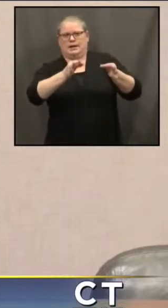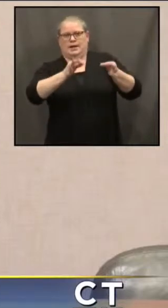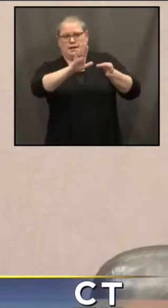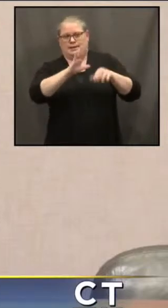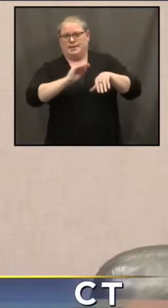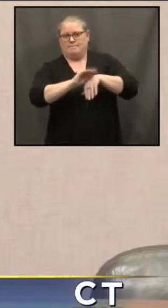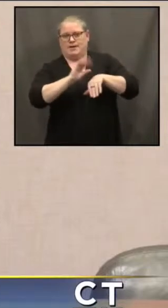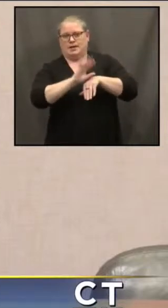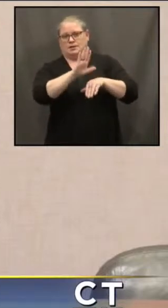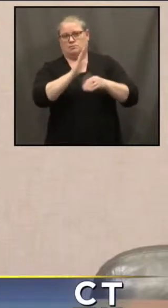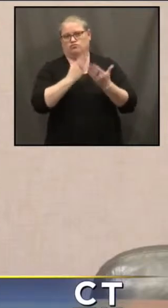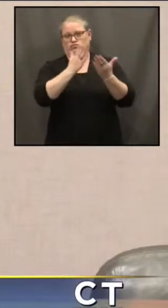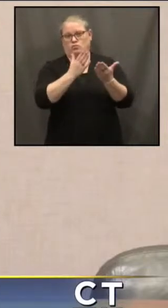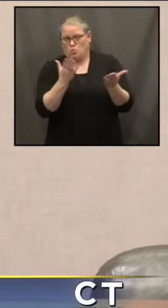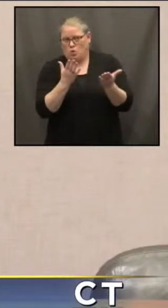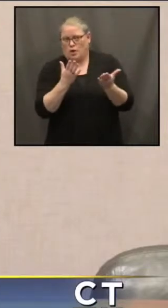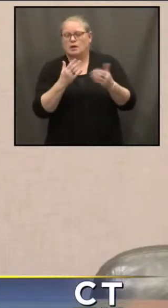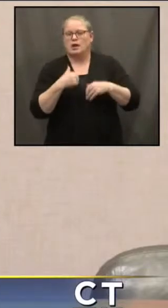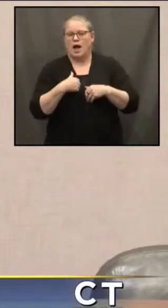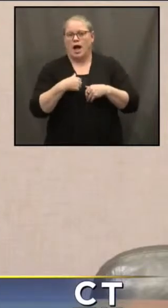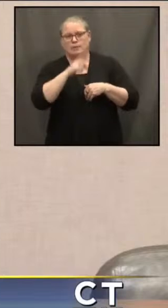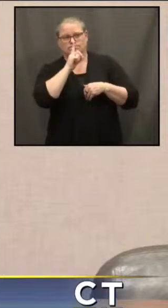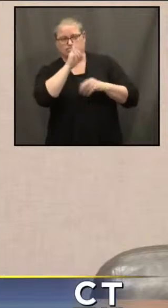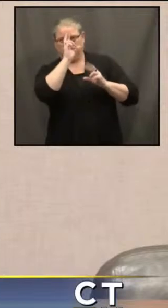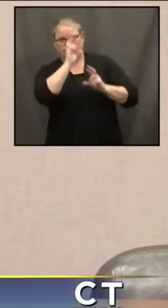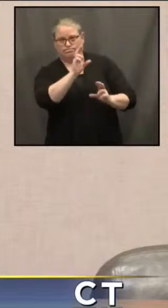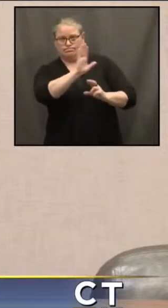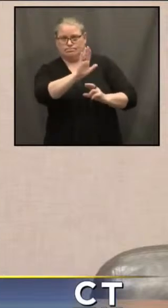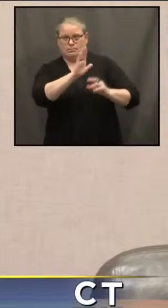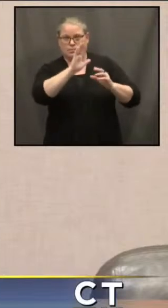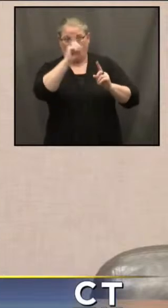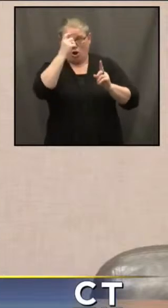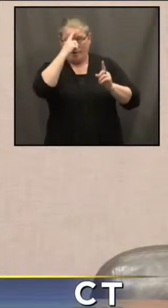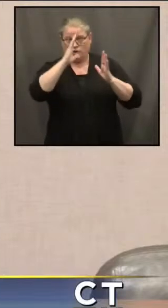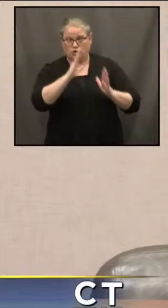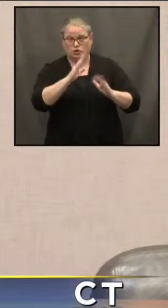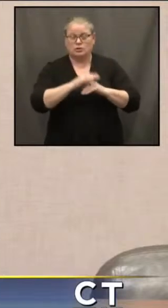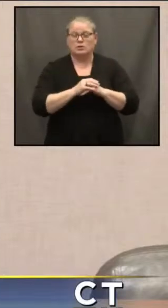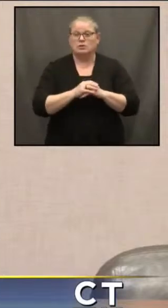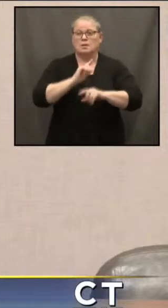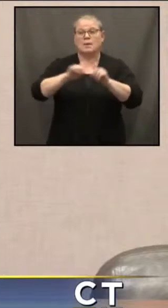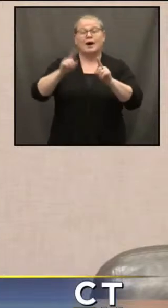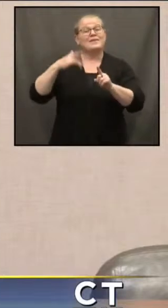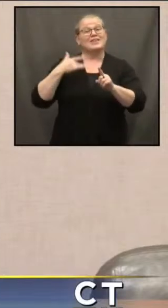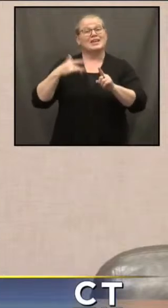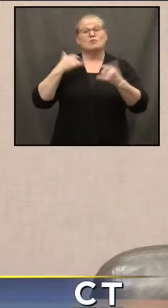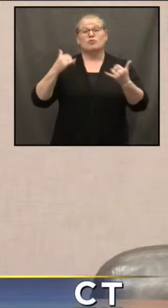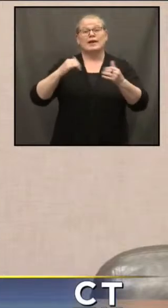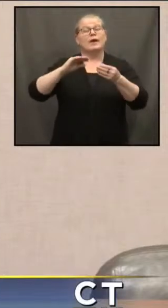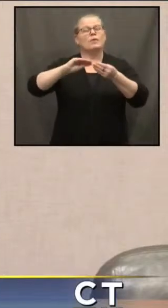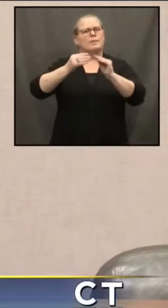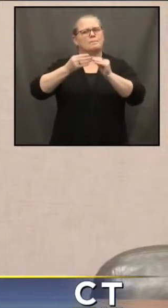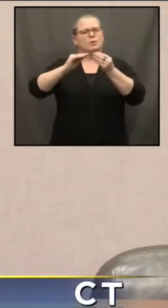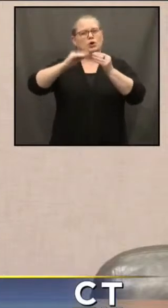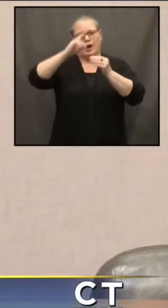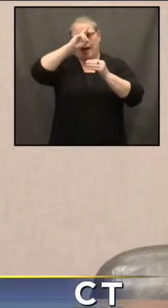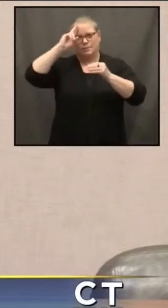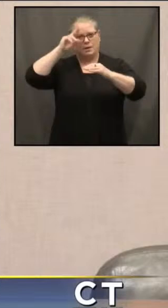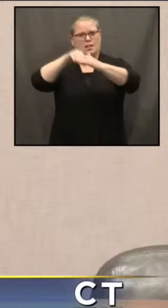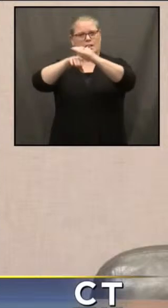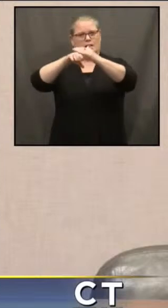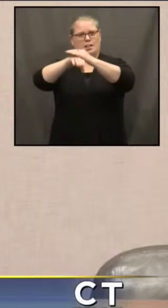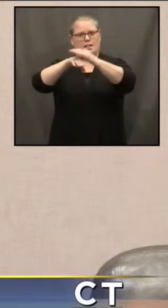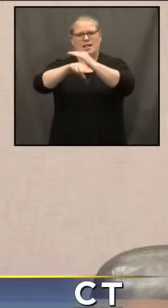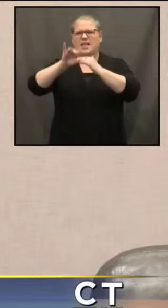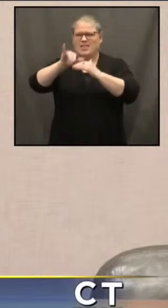and recommendations would be. But I think at this point, really, the hospital census is the thing that would really drive any sort of